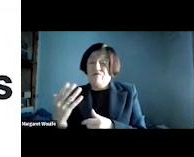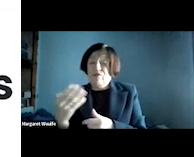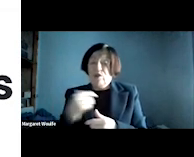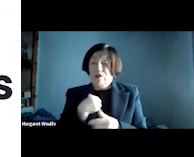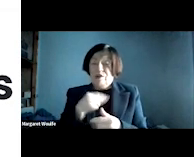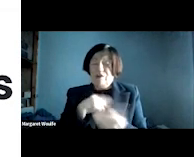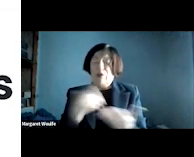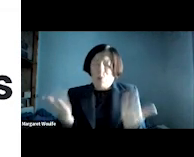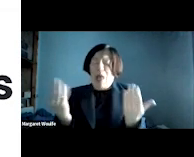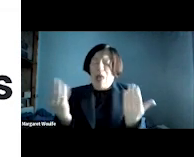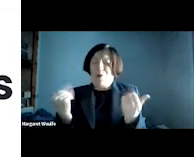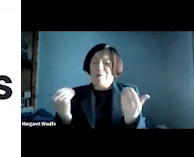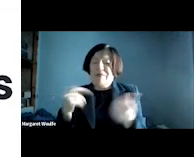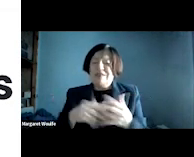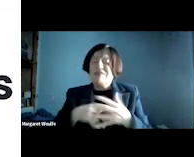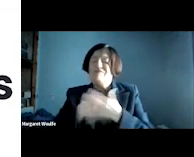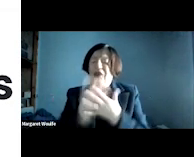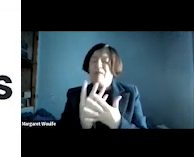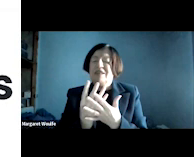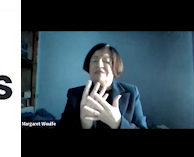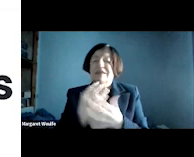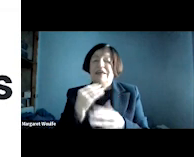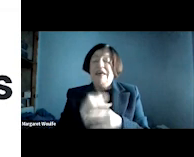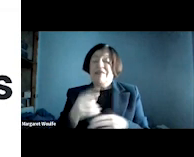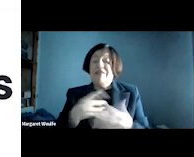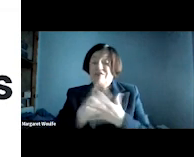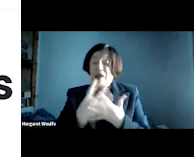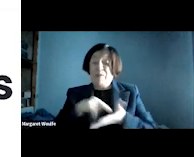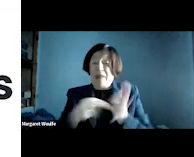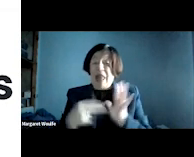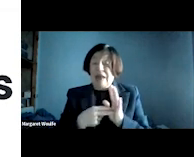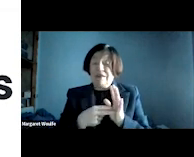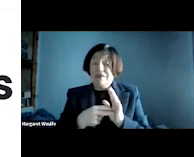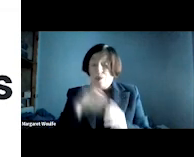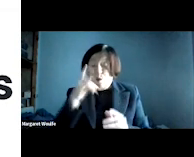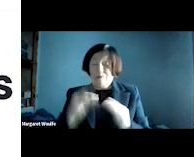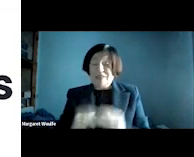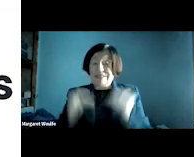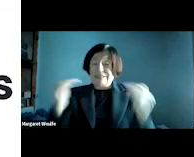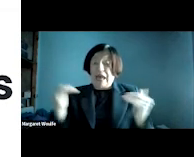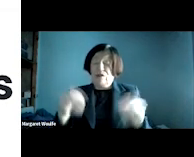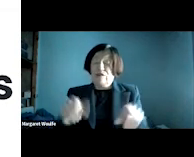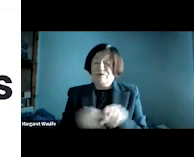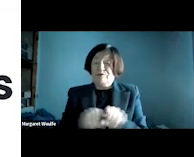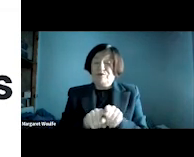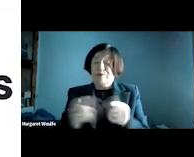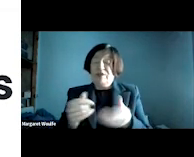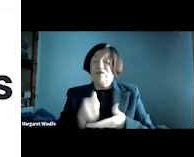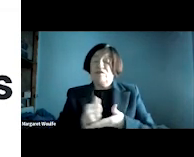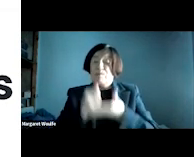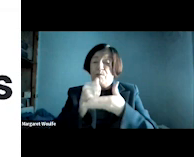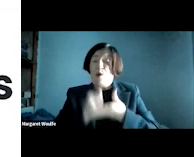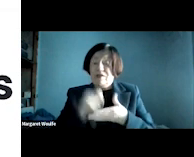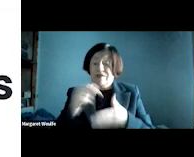really welcome these developments in the development plans, and we hope that the standard will also be supporting these